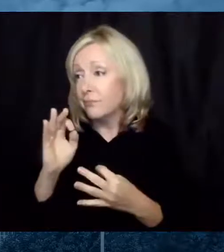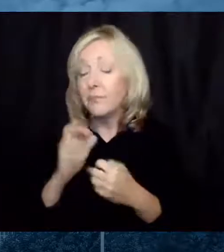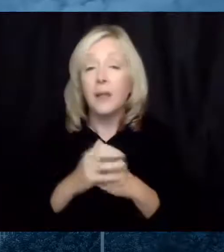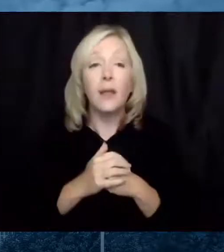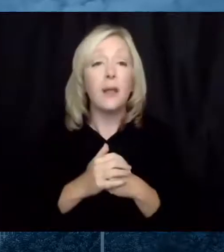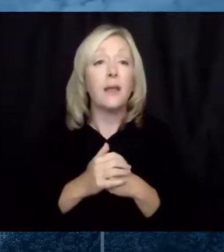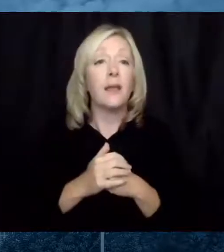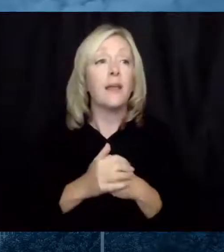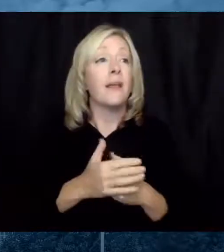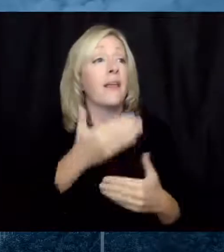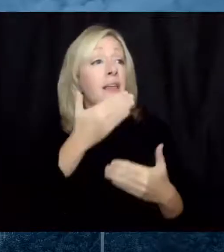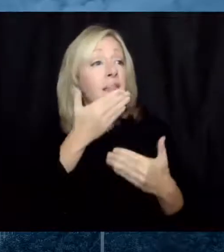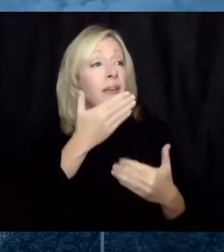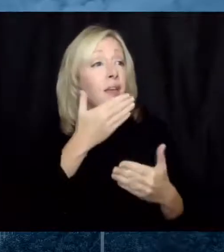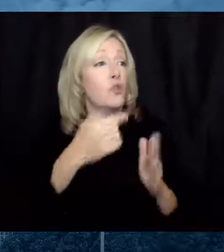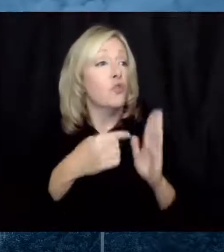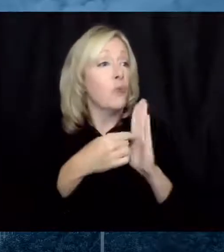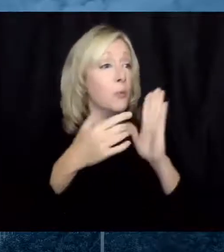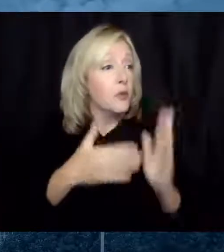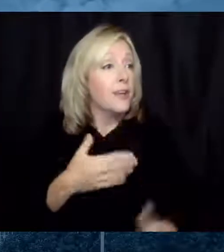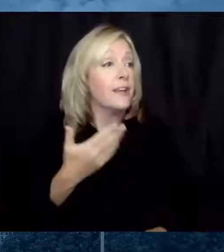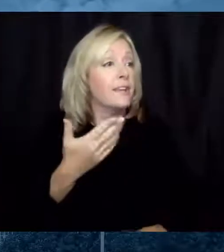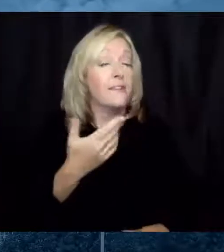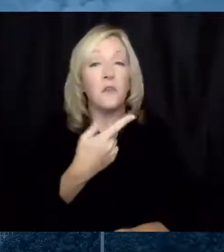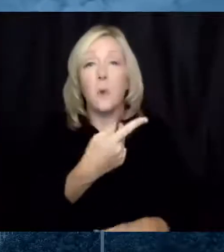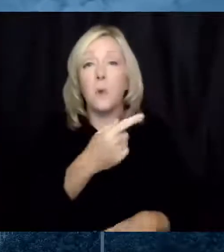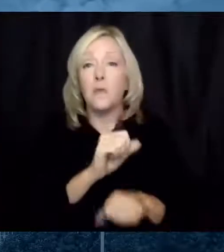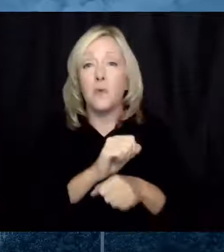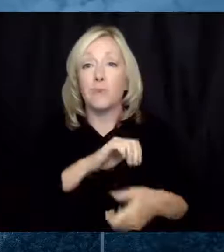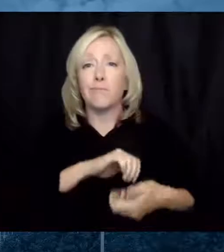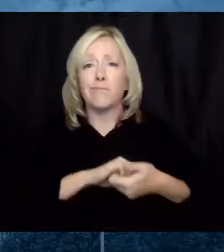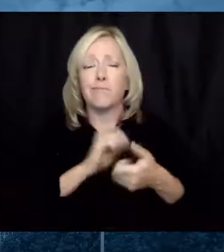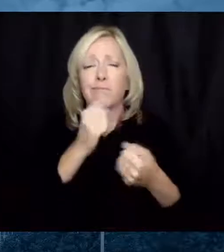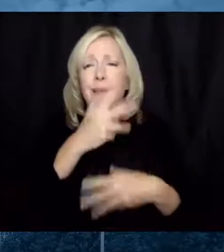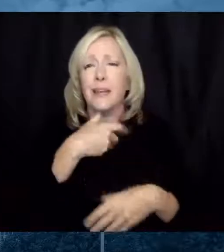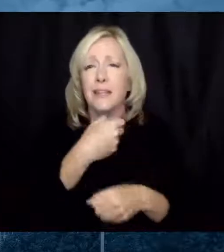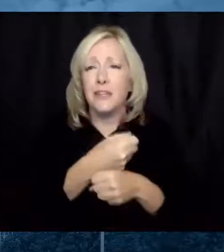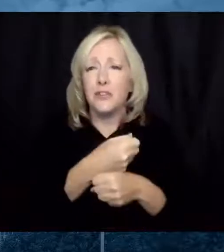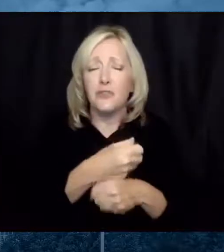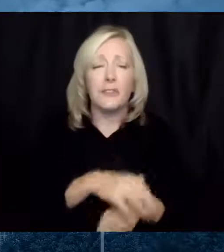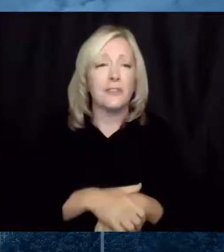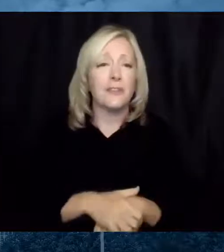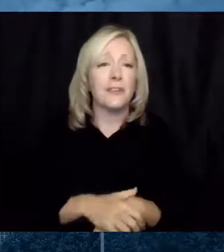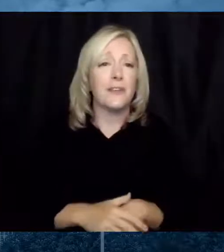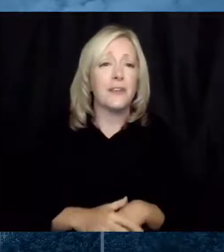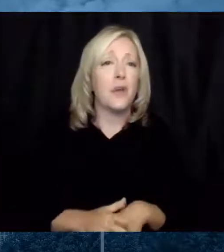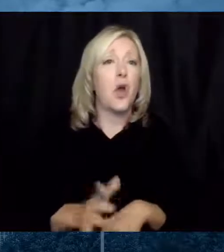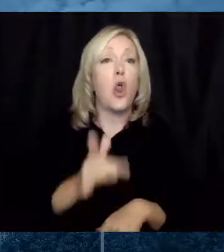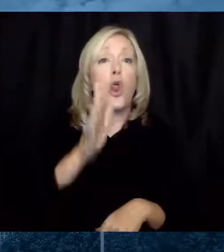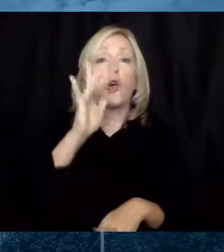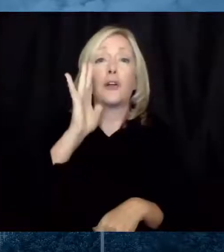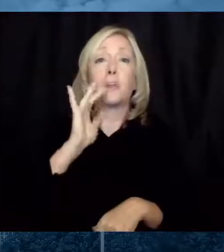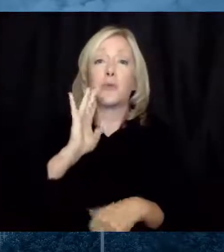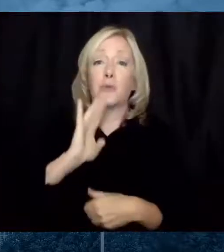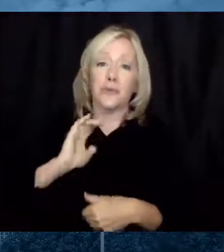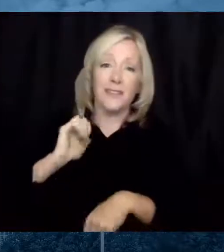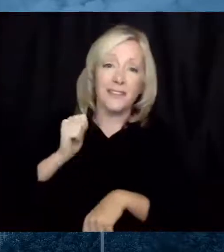Representative Heffernan, who we have worked together for years, starting off with the establishment of the Employment First